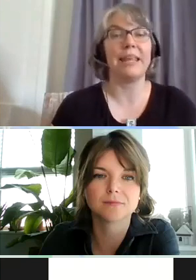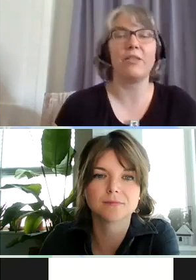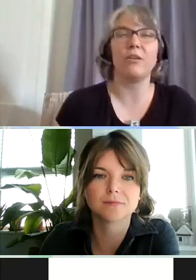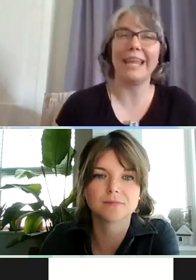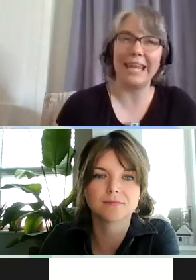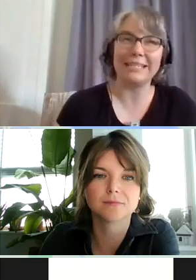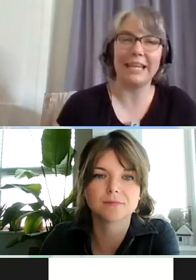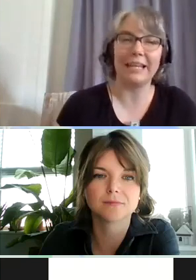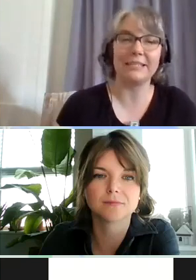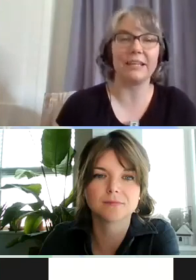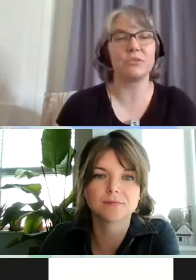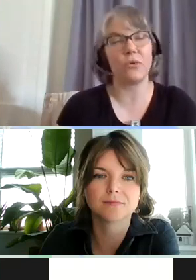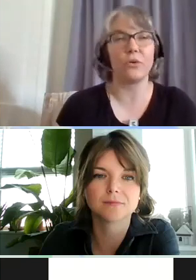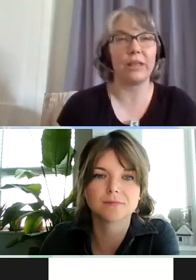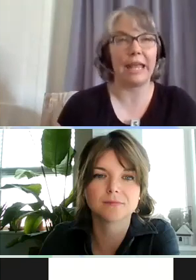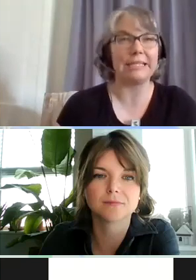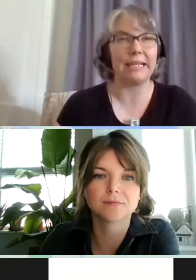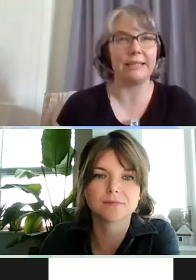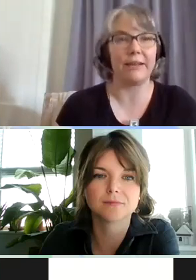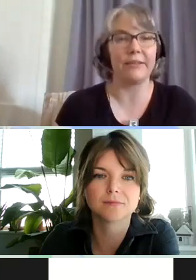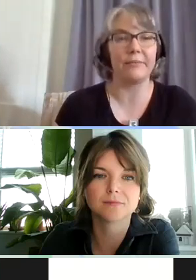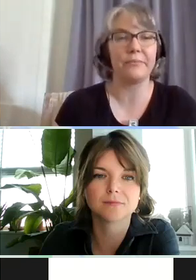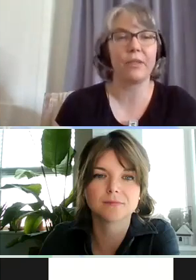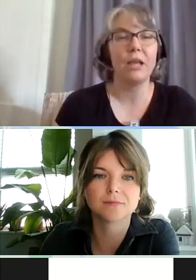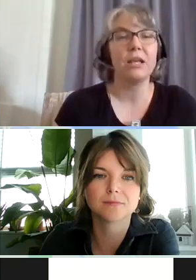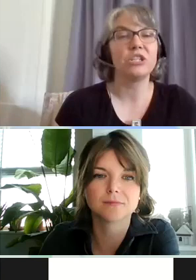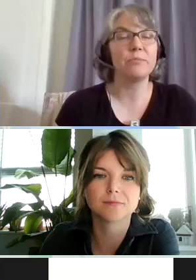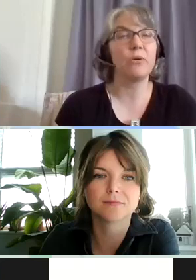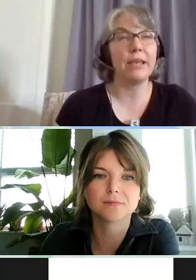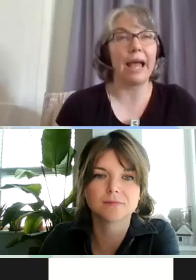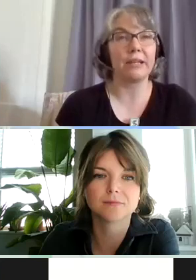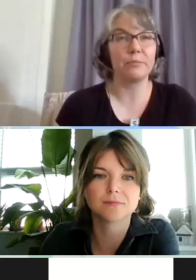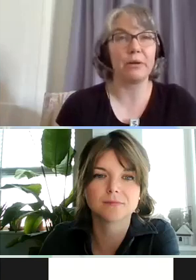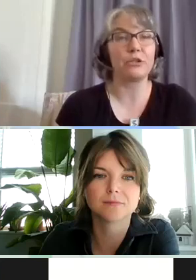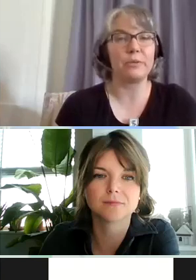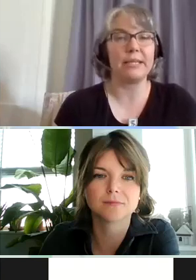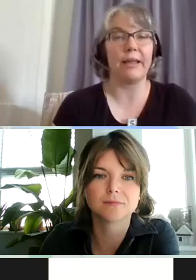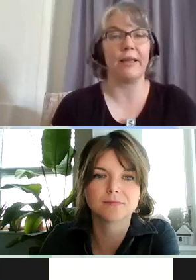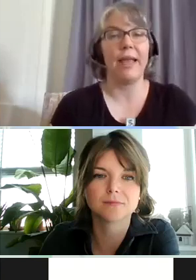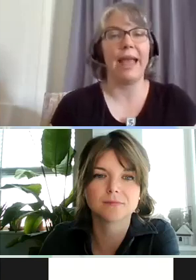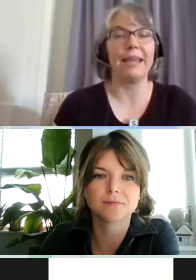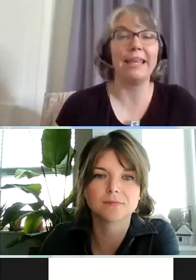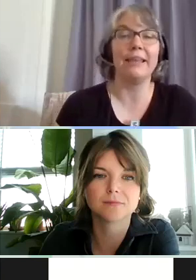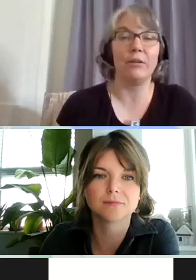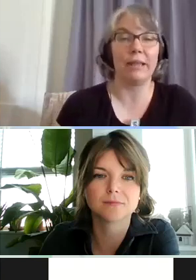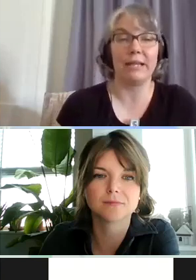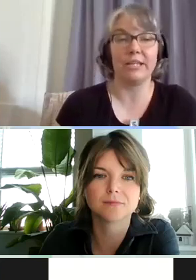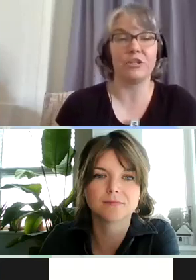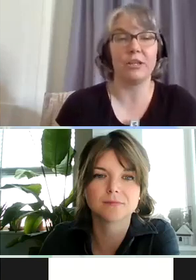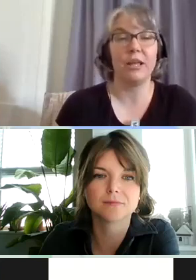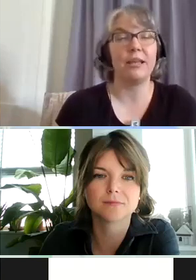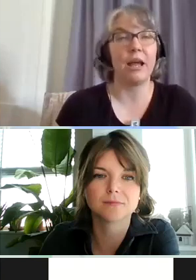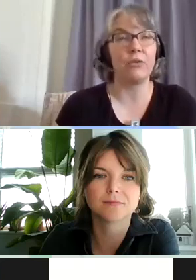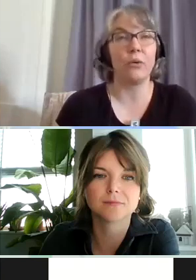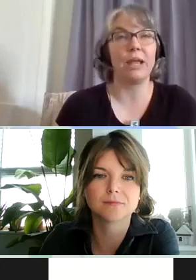in either late 1886 or early 1887. She was born in Natchitoches Parish, Louisiana, at Hidden Hill